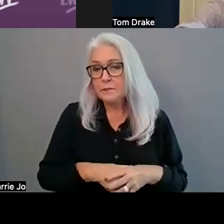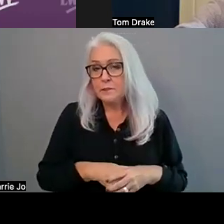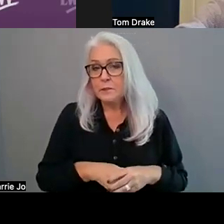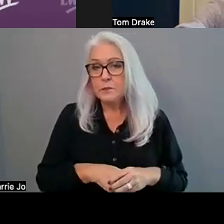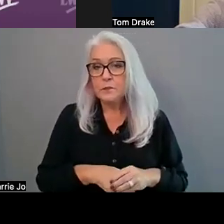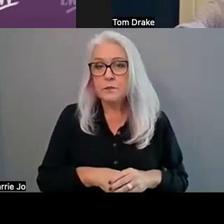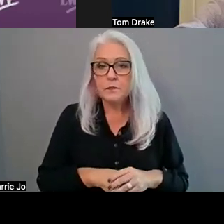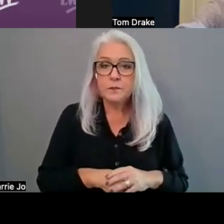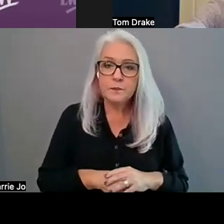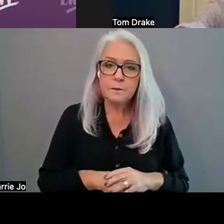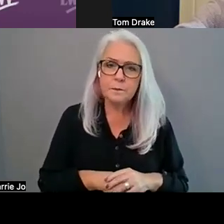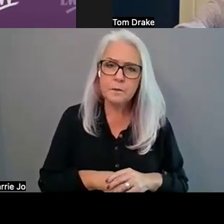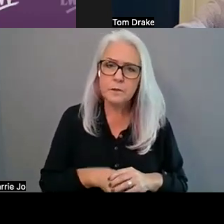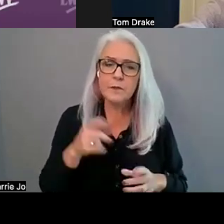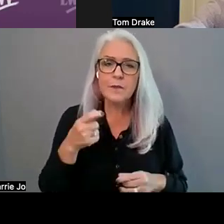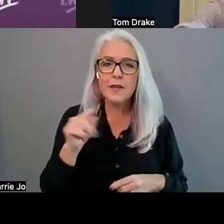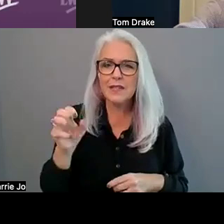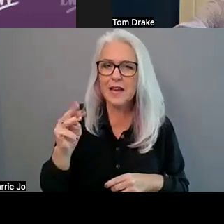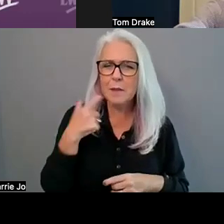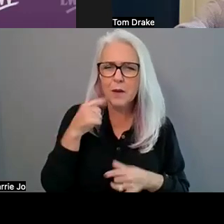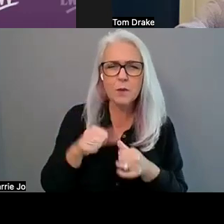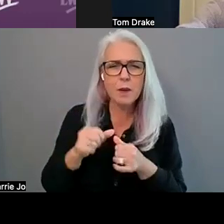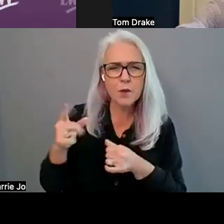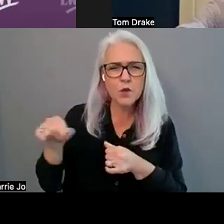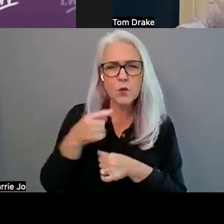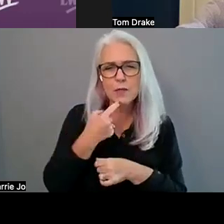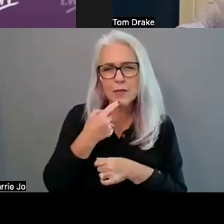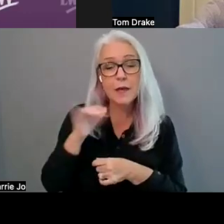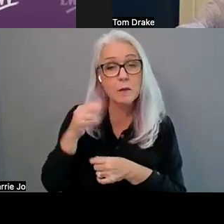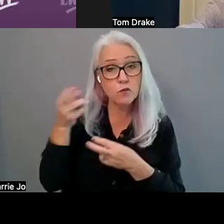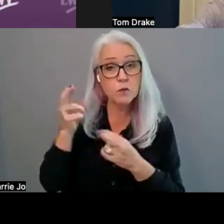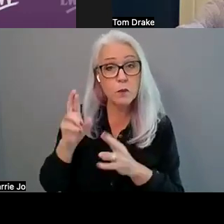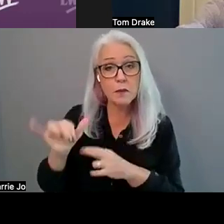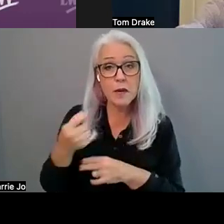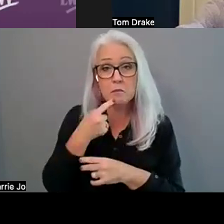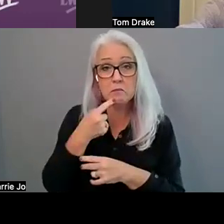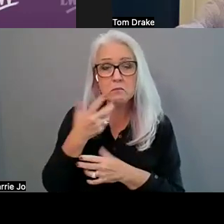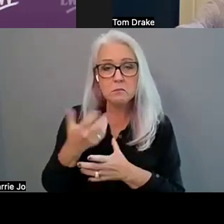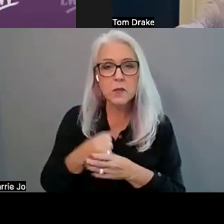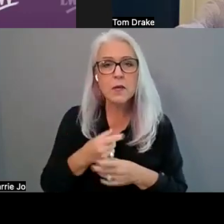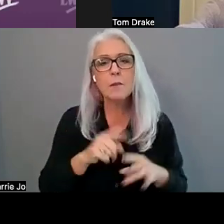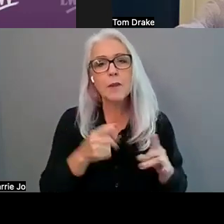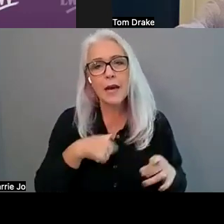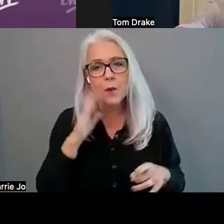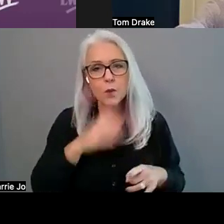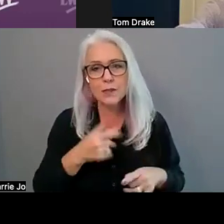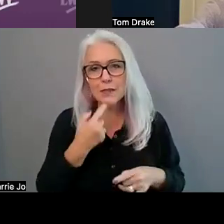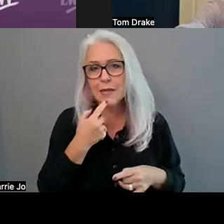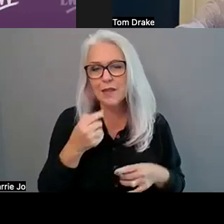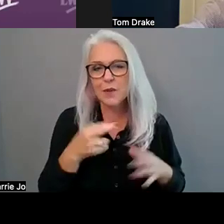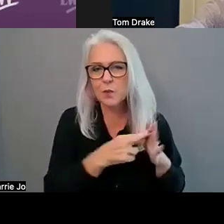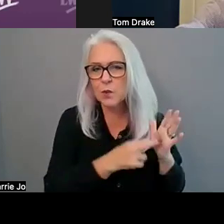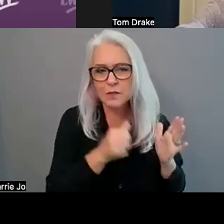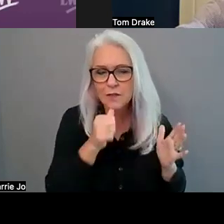I don't really, Tom, I remember that you said that, and I appreciate that and respect it. But I will say that the regulations really haven't changed